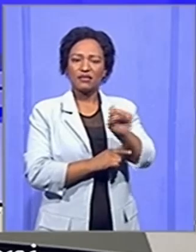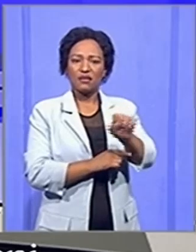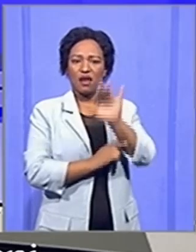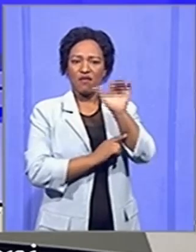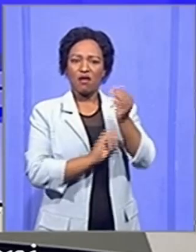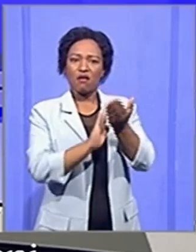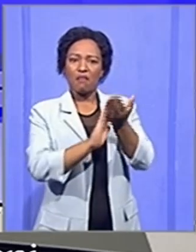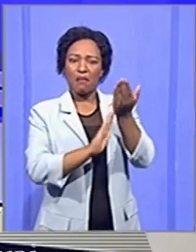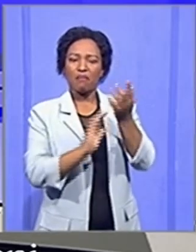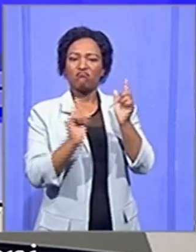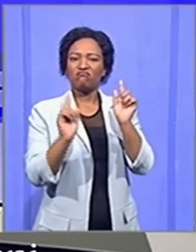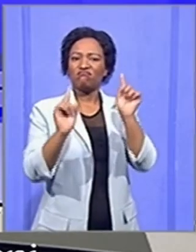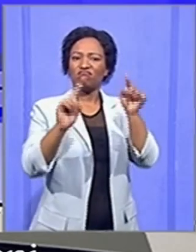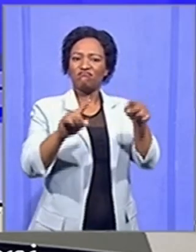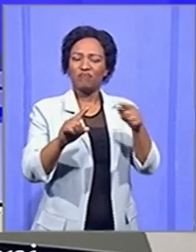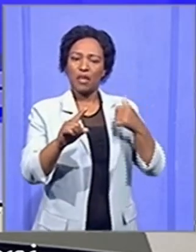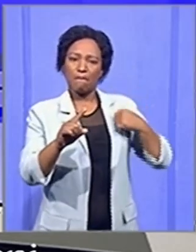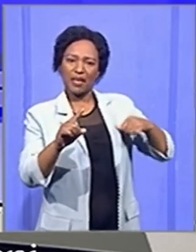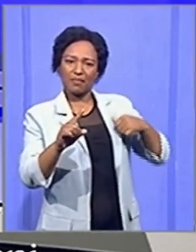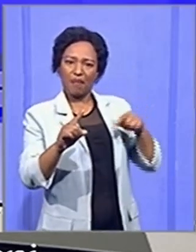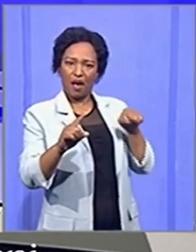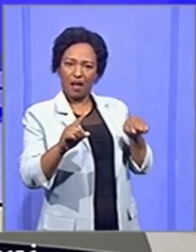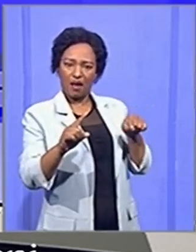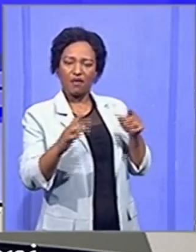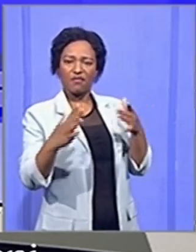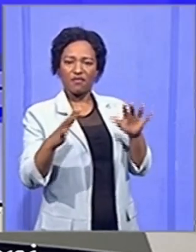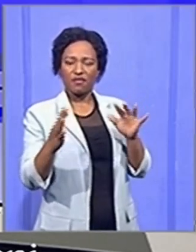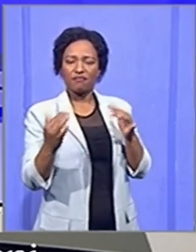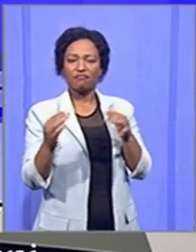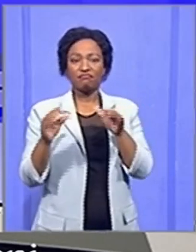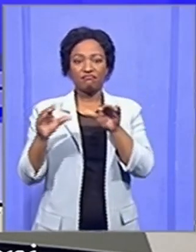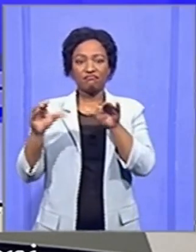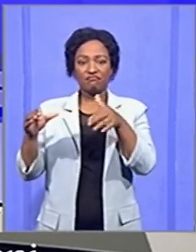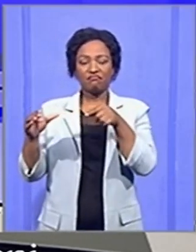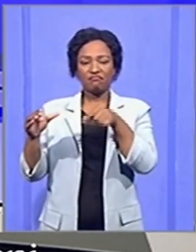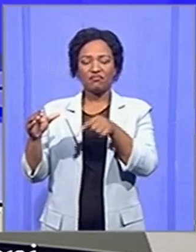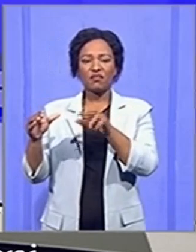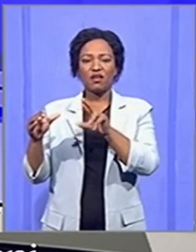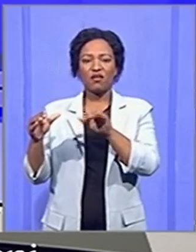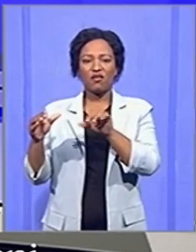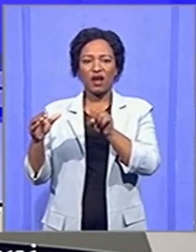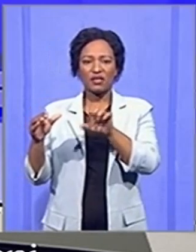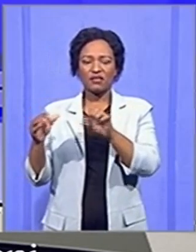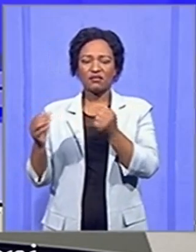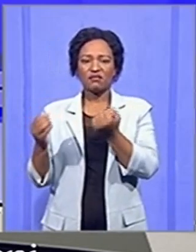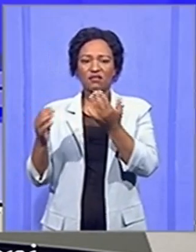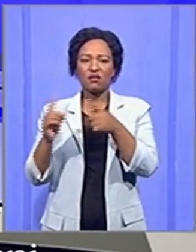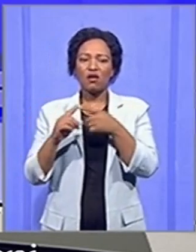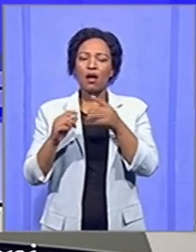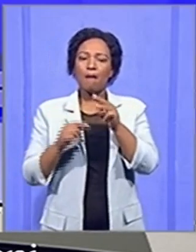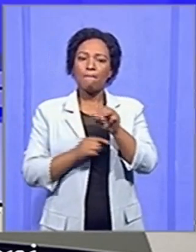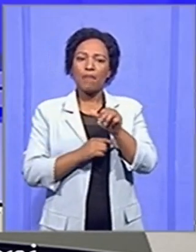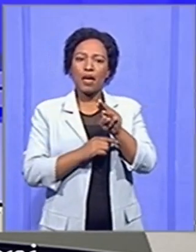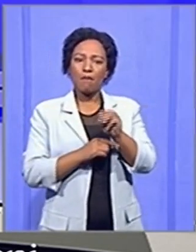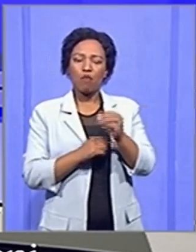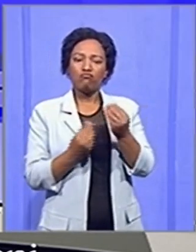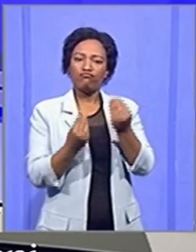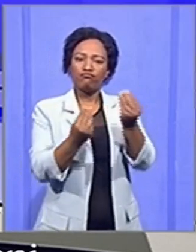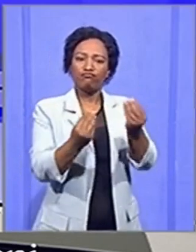Emalahleni. Ko le fa go le jalo lekoko le le ganetswe ka go neelana ka memorandamo wa ditopo.